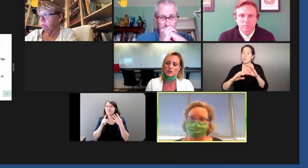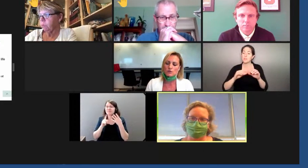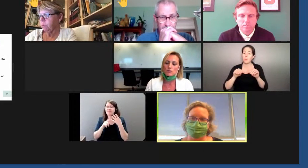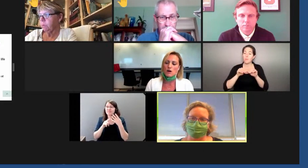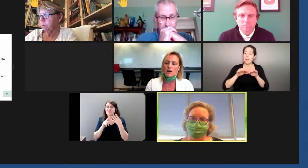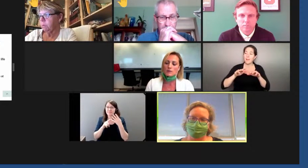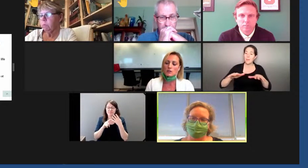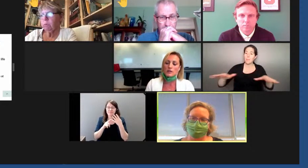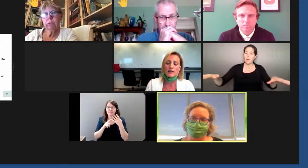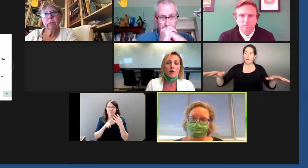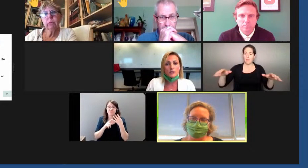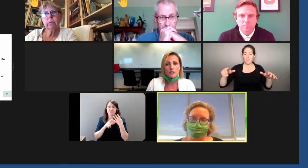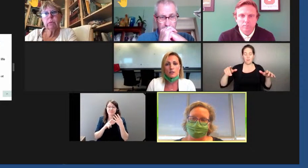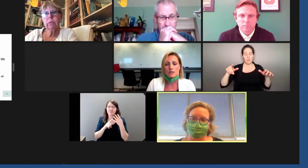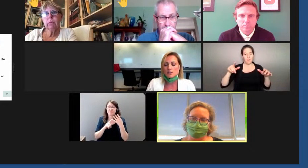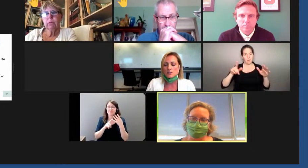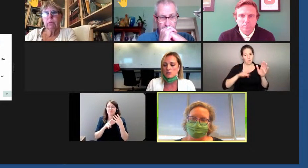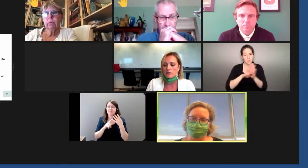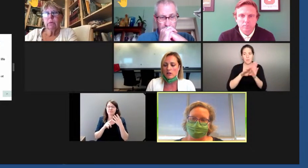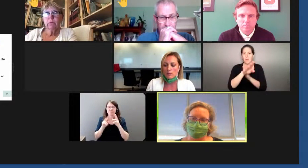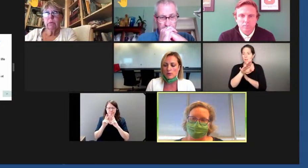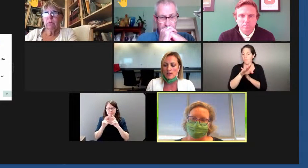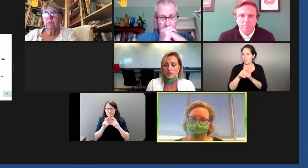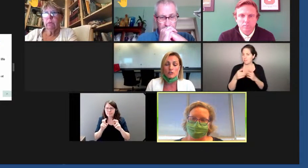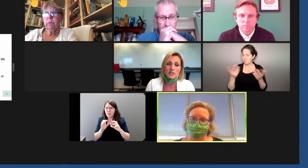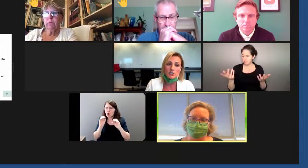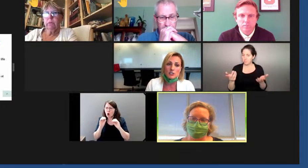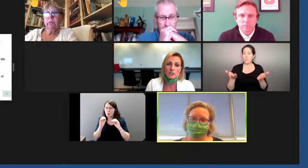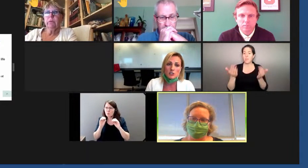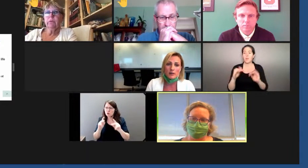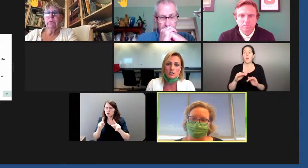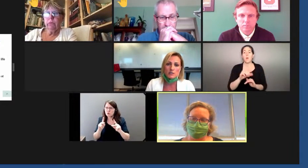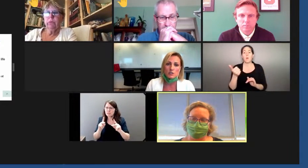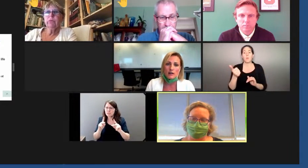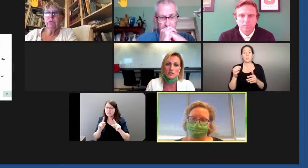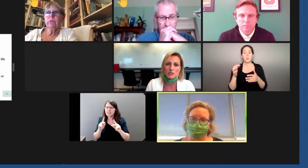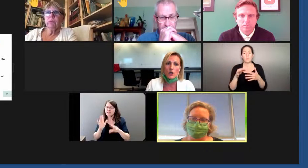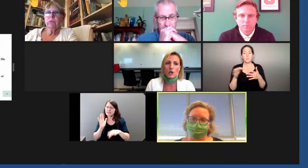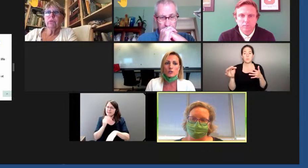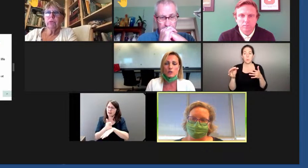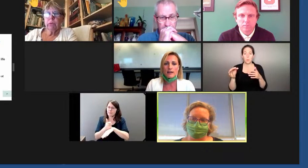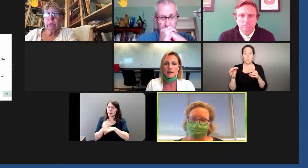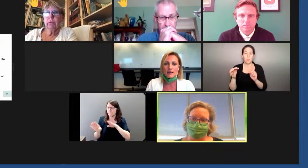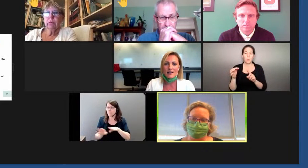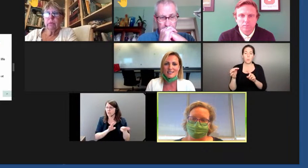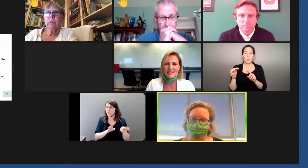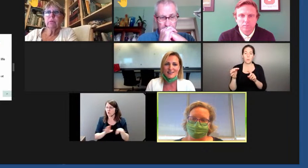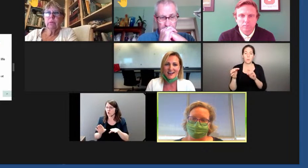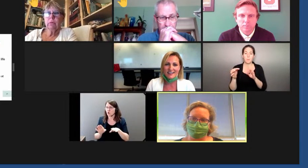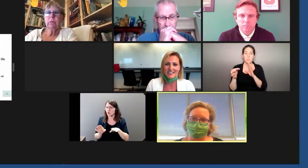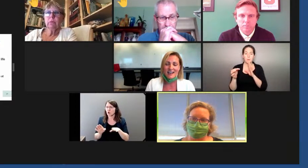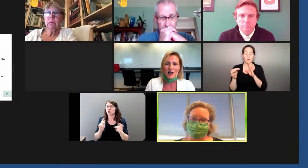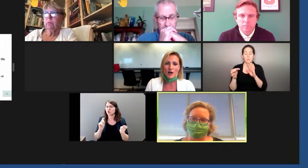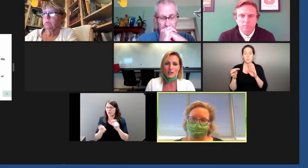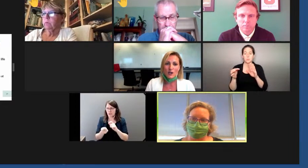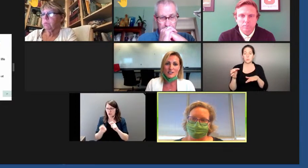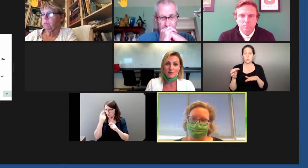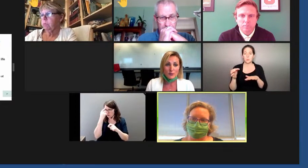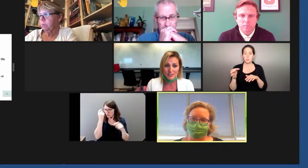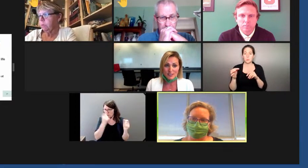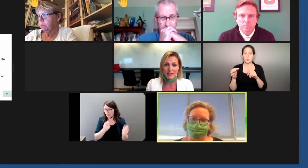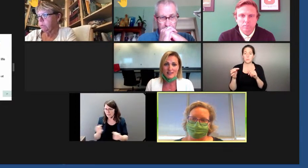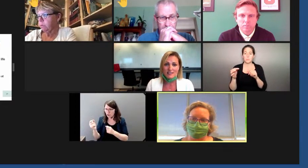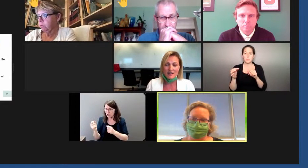specific to looking at opportunities to develop a behavioral change management strategy. So recognizing that a lot